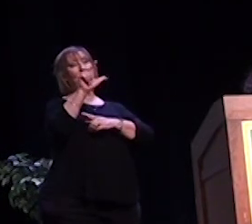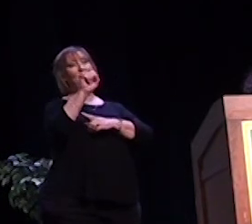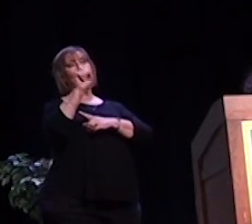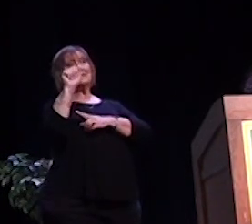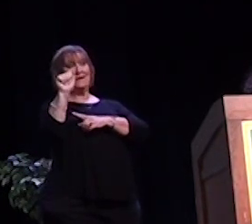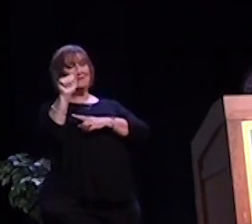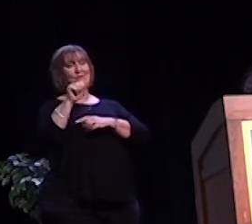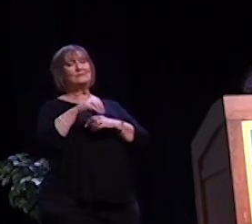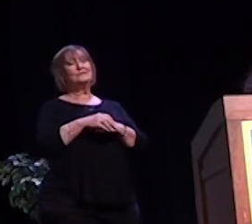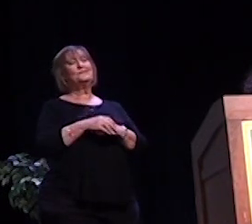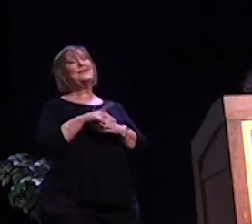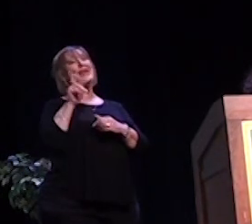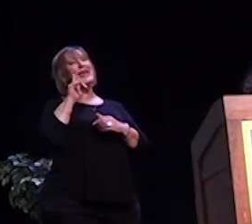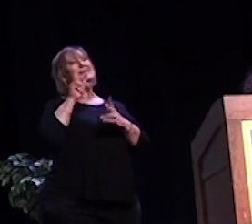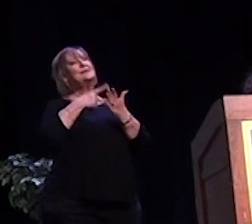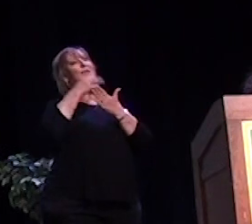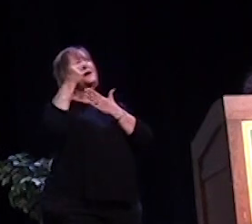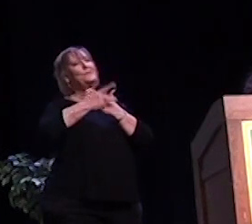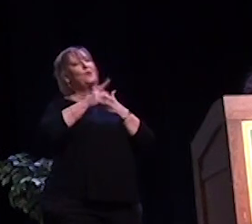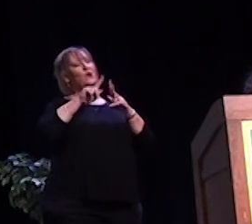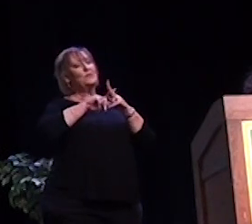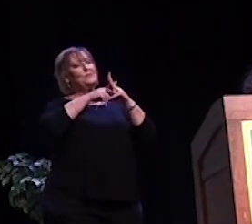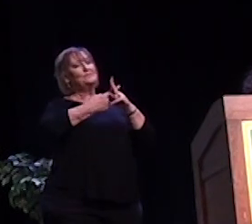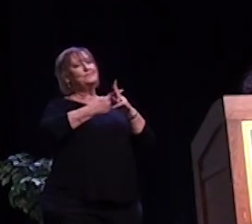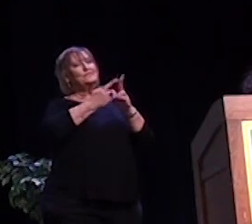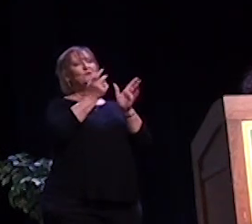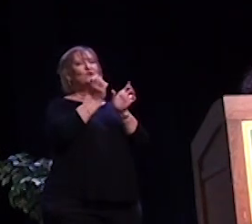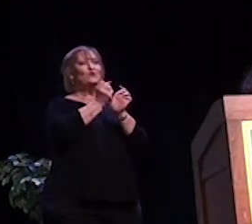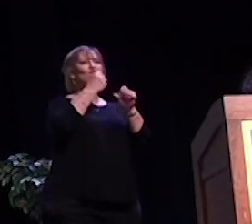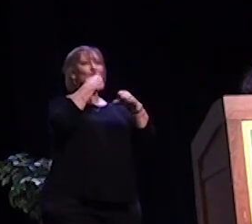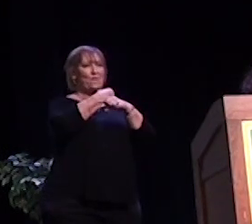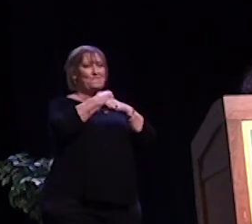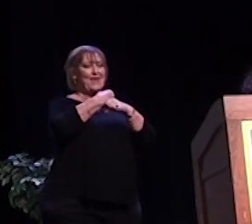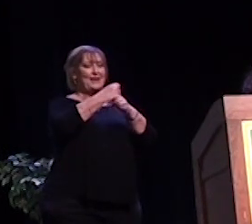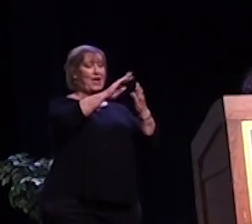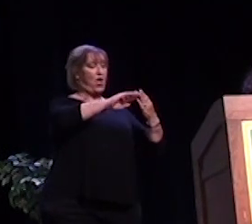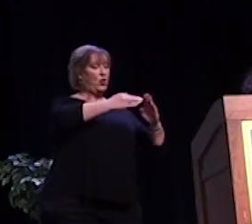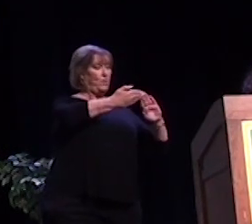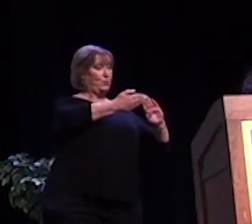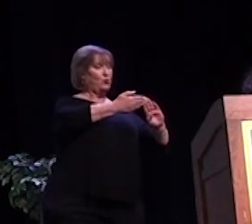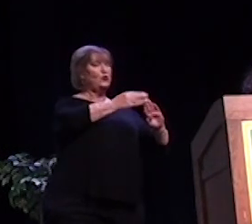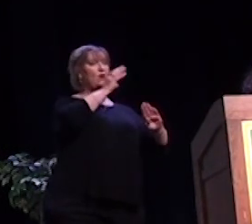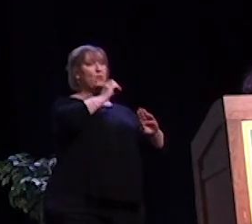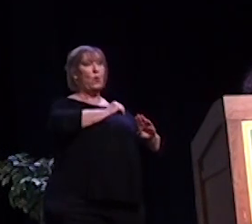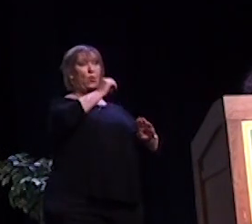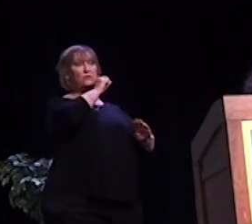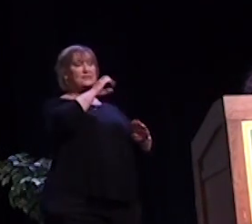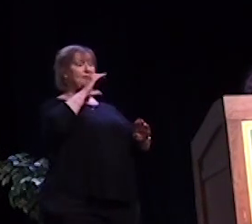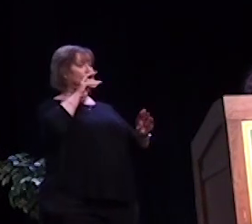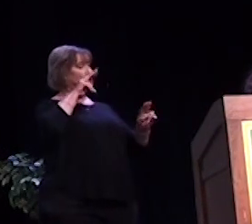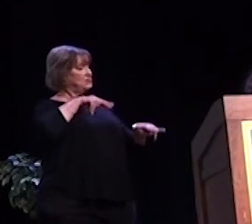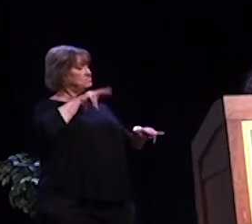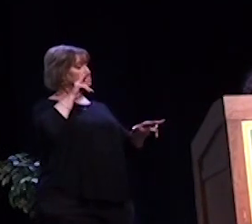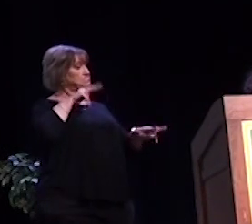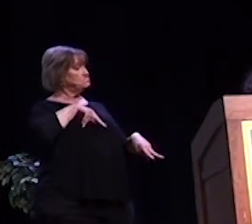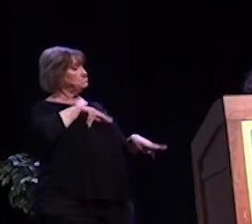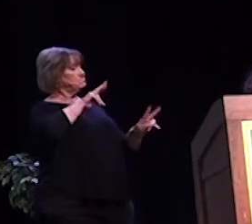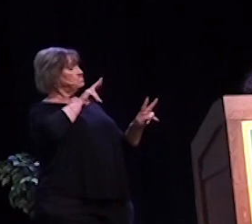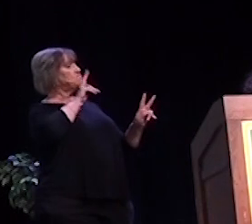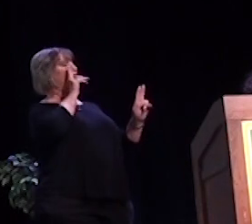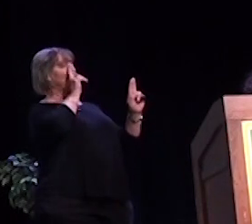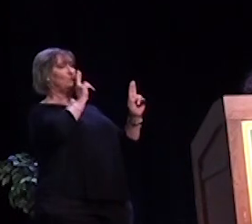which is an initiative that seeks to create a community where older adults are respected, they thrive, and live connected to